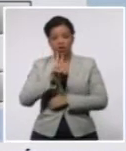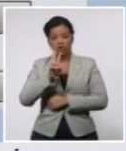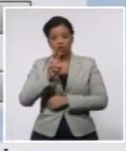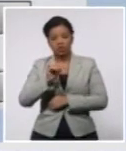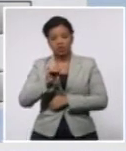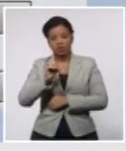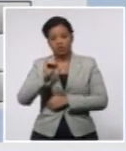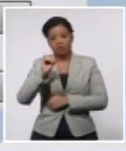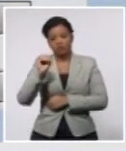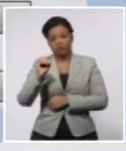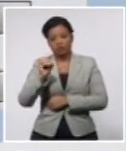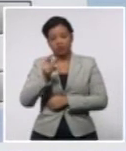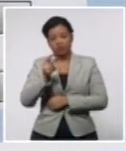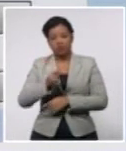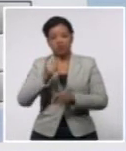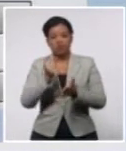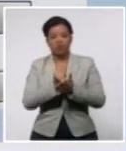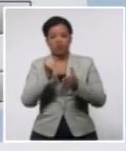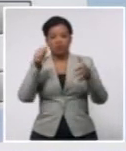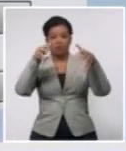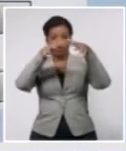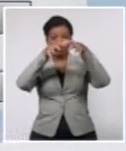Yesterday, in one single day,